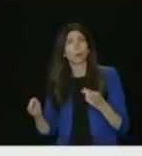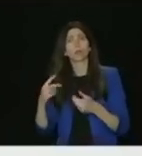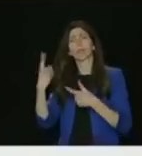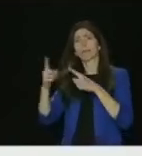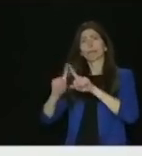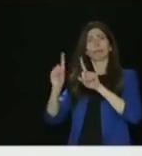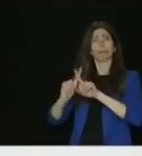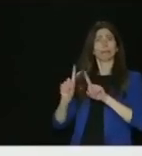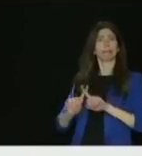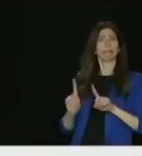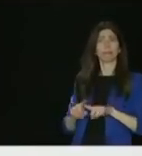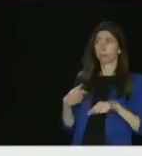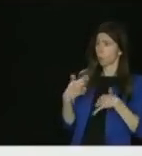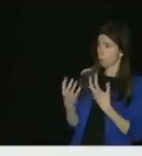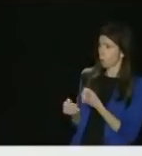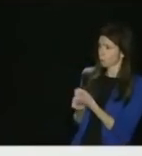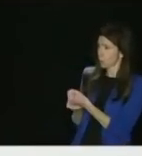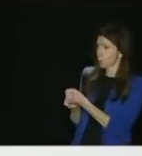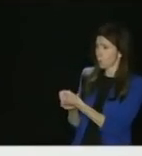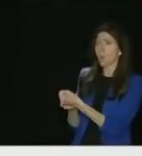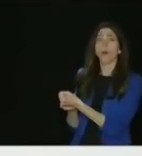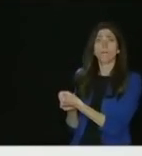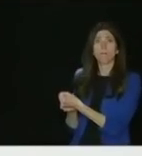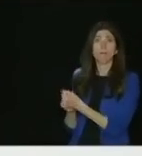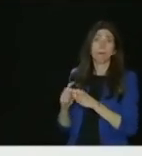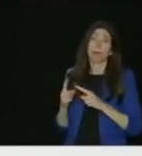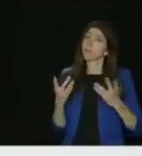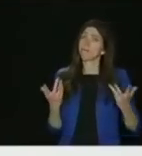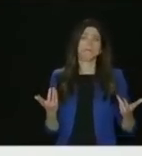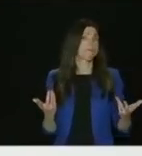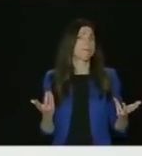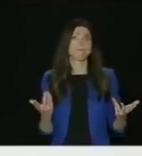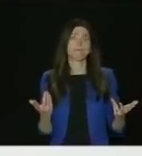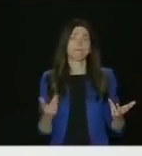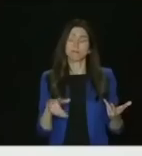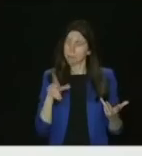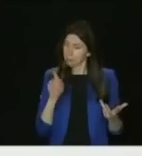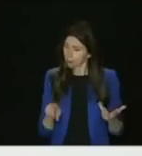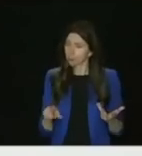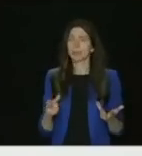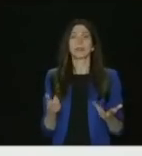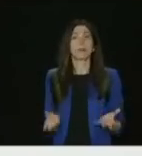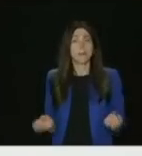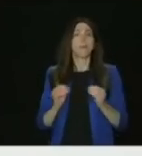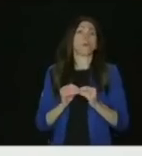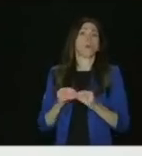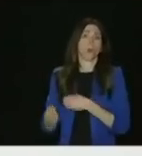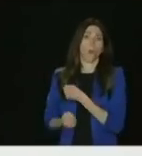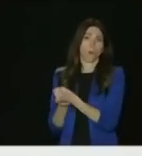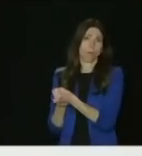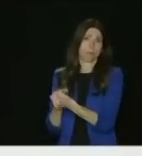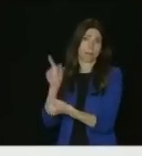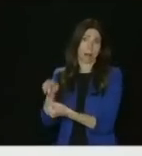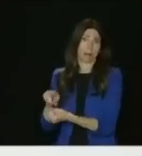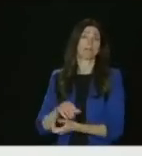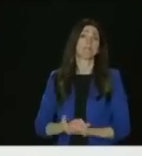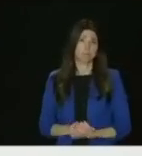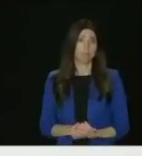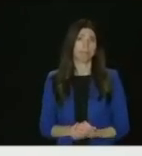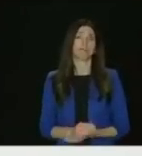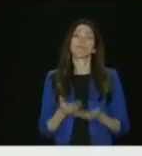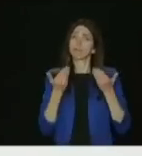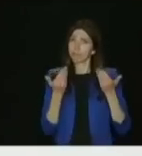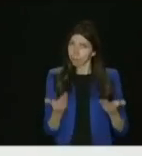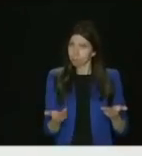But it is clear that there are more tools necessary, and that is why we are moving forward with